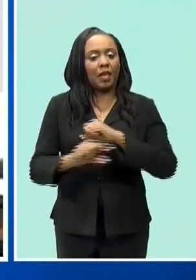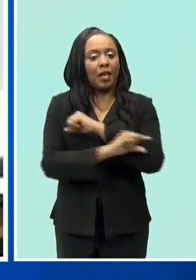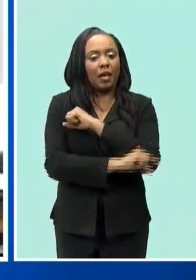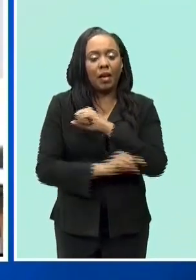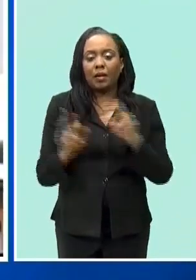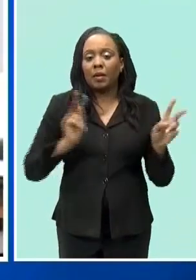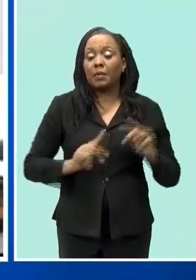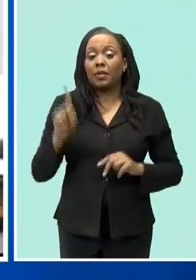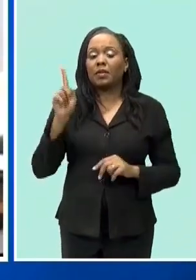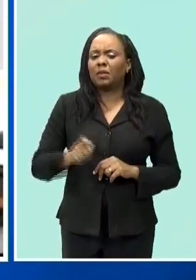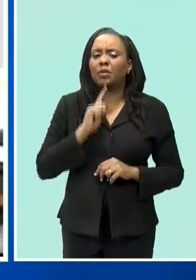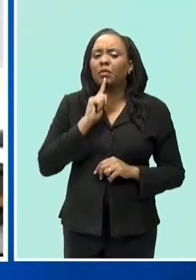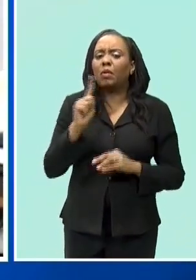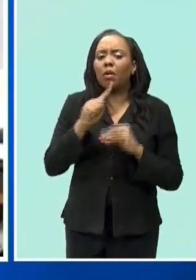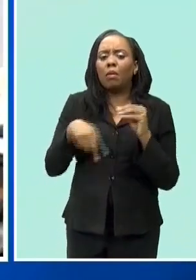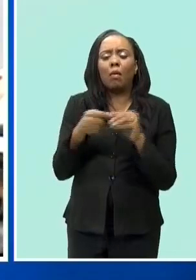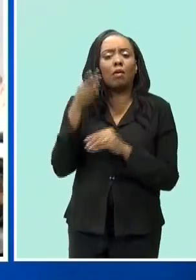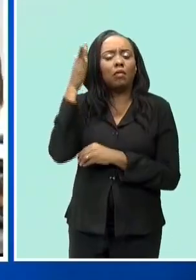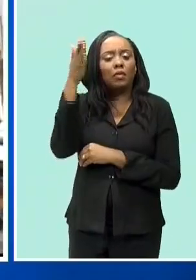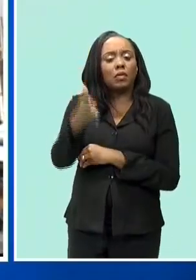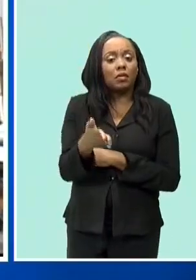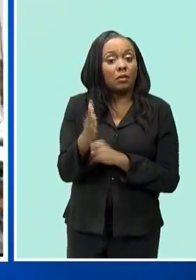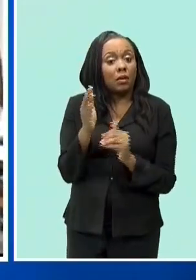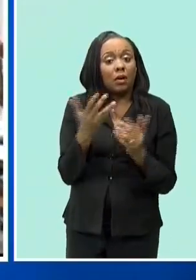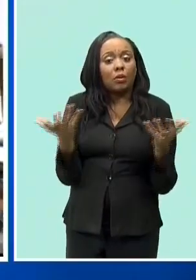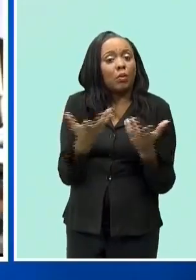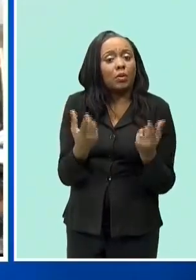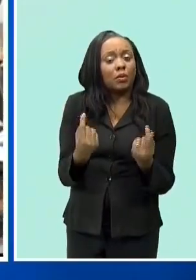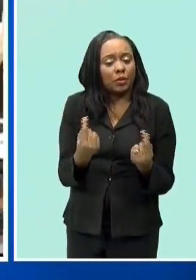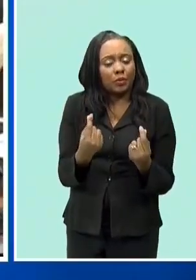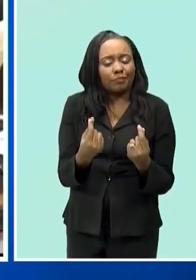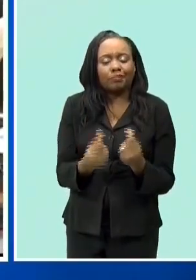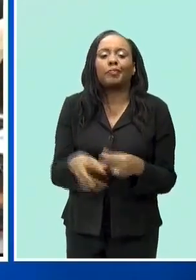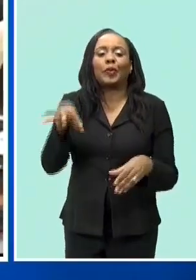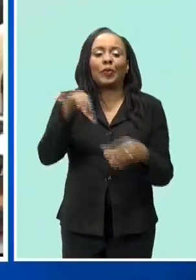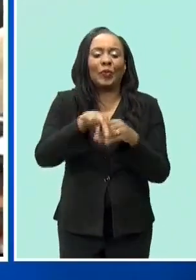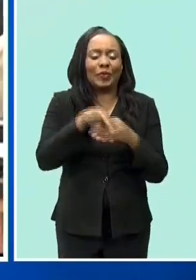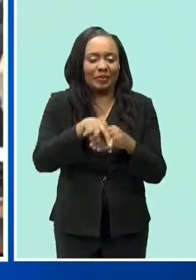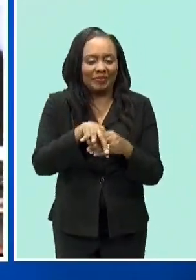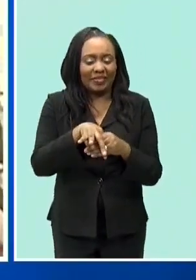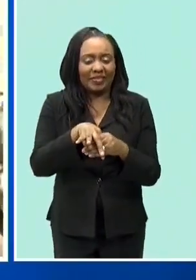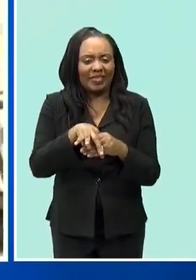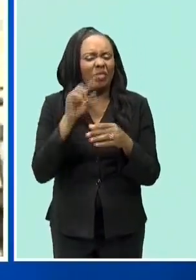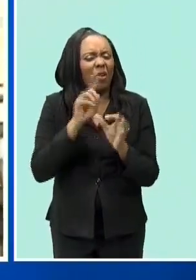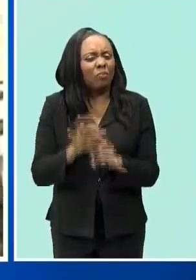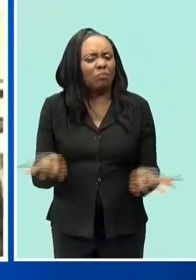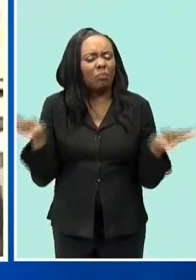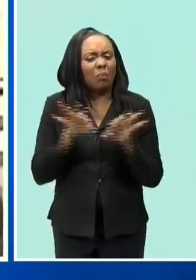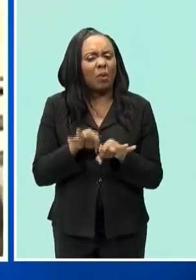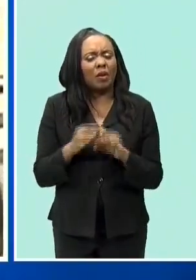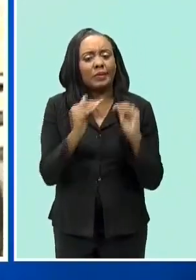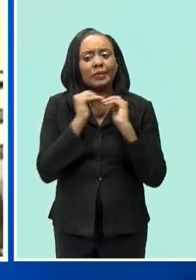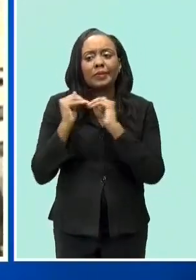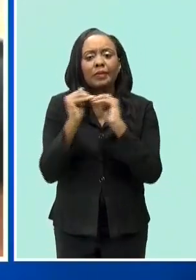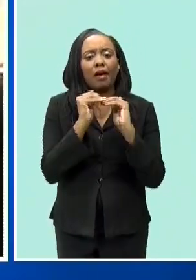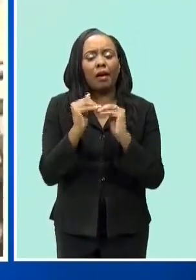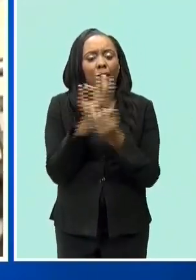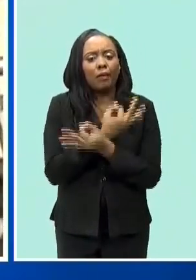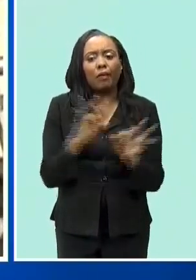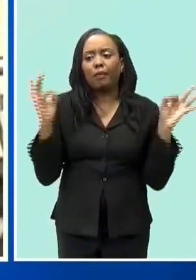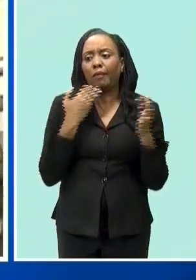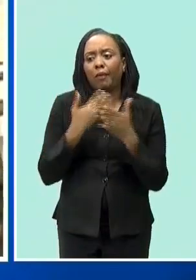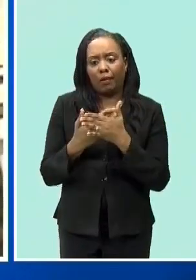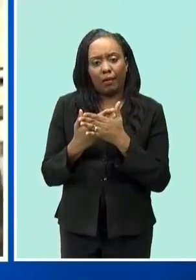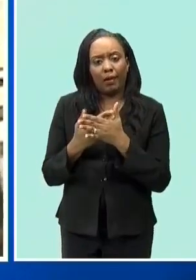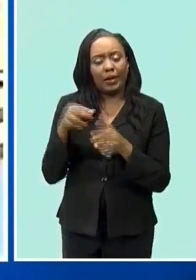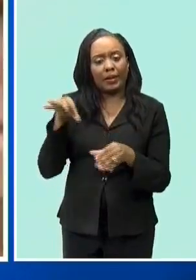the future, and the next step will be to head to the polls. As such, he believes that it is essential to hold fair, free, and credible